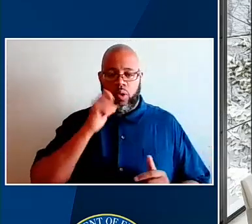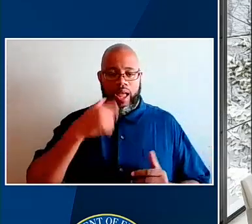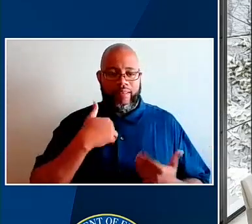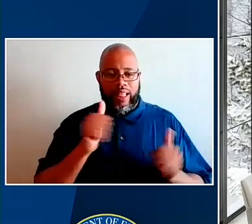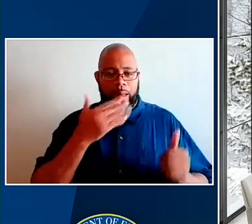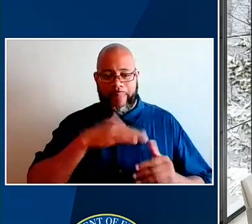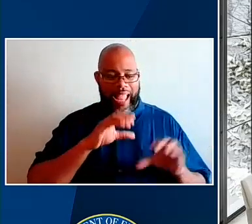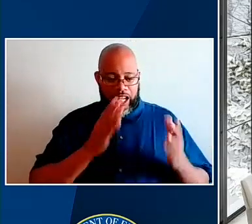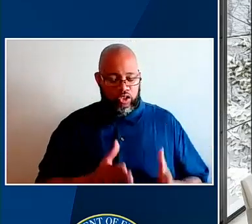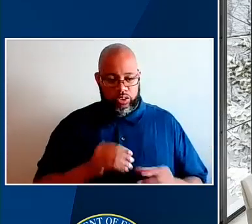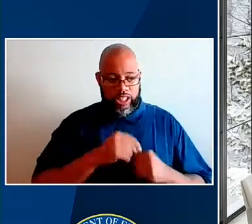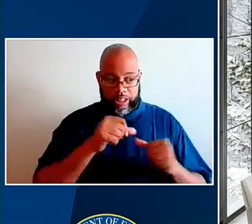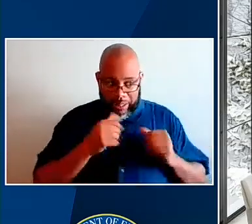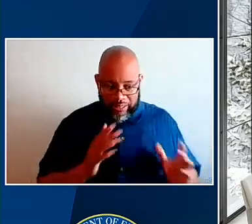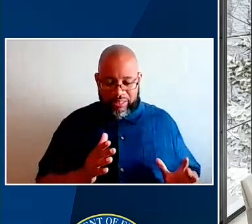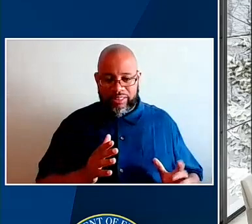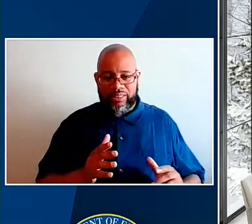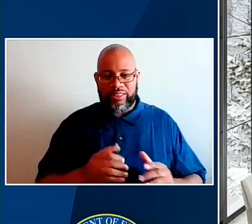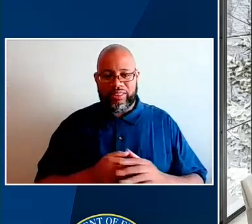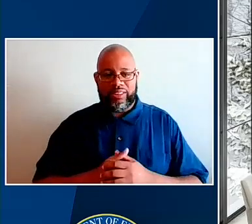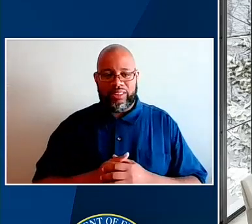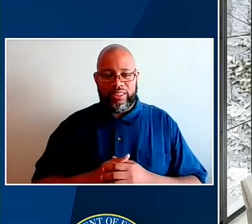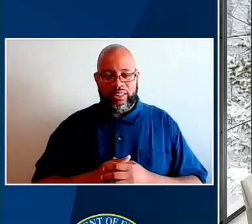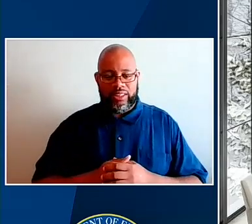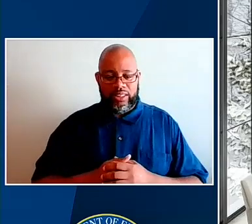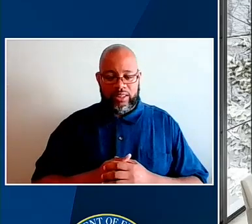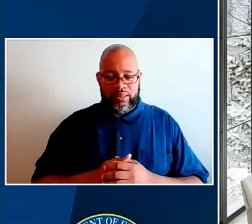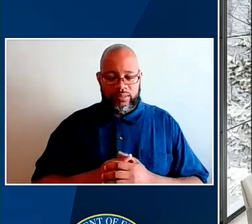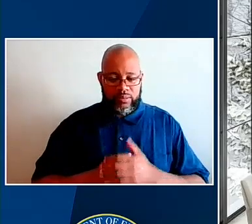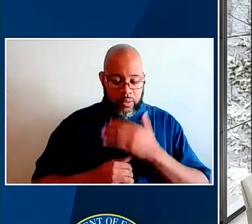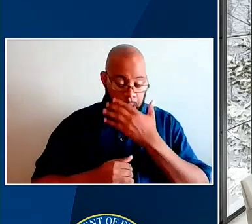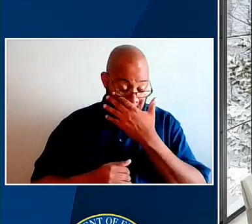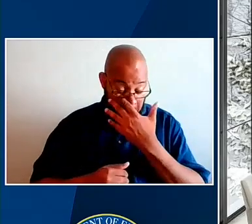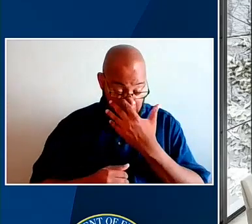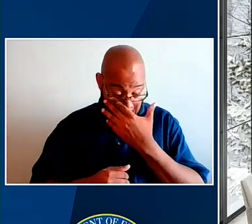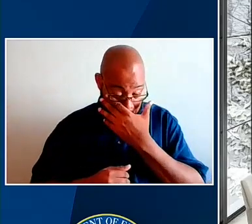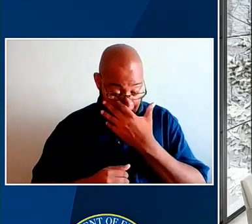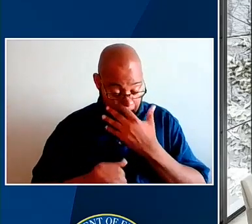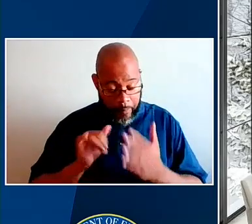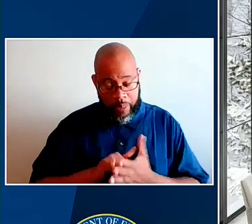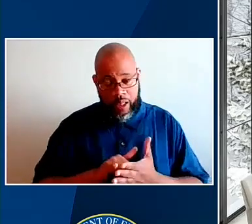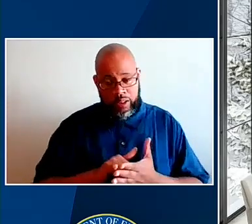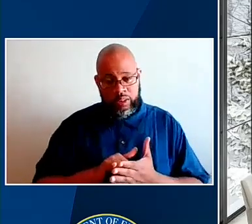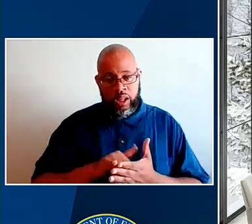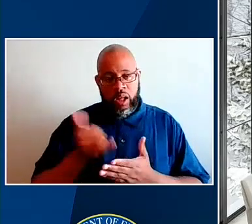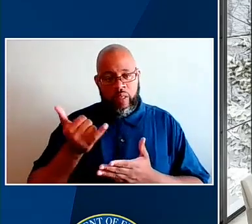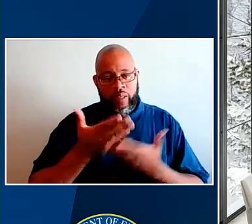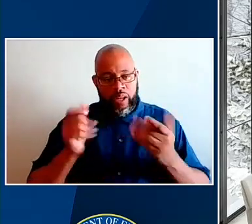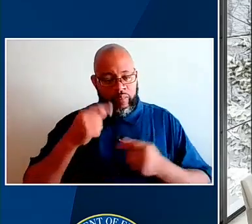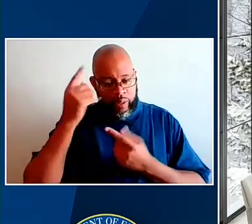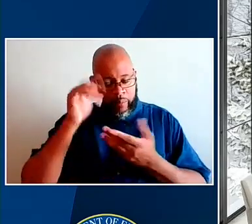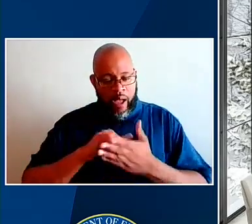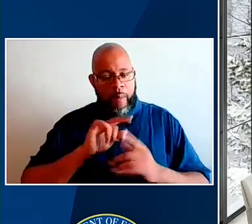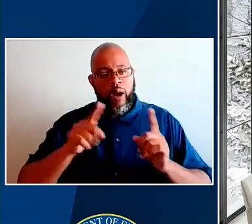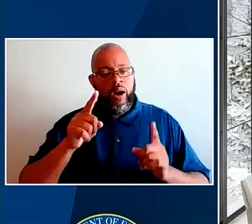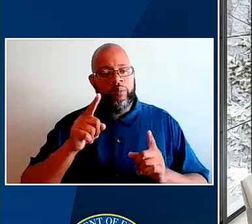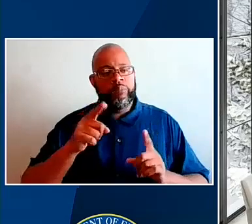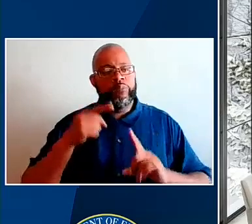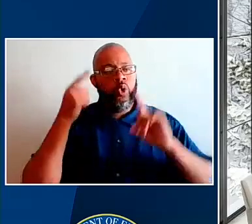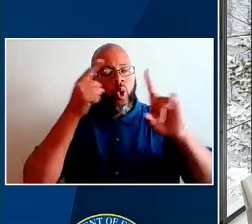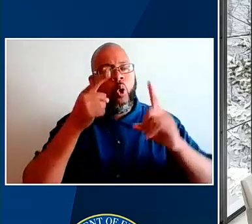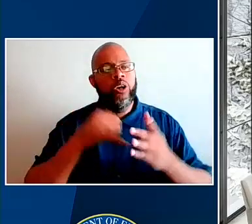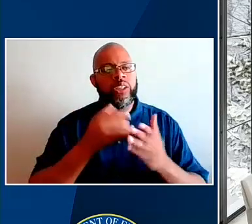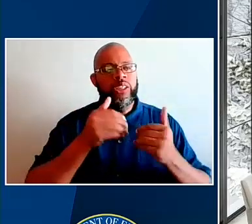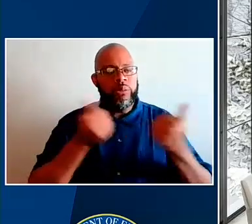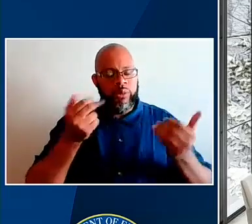actors in our space, right? Everyone is doing what they're supposed to be doing. That's for other divisions to think about. But I think ultimately, if it's just a